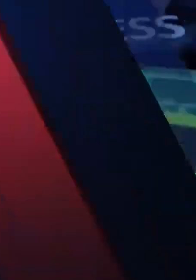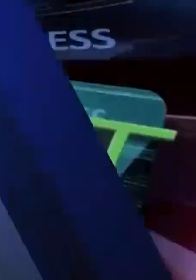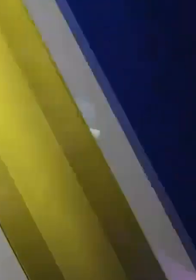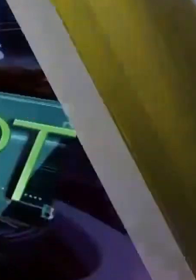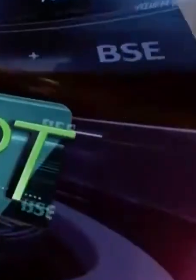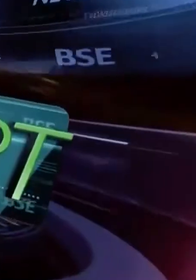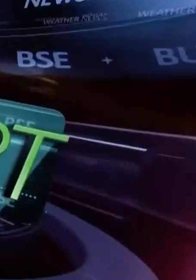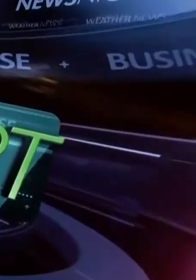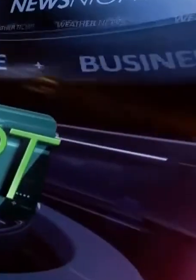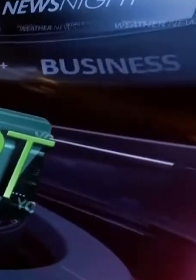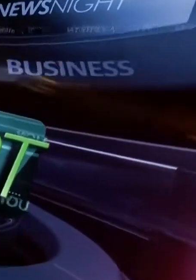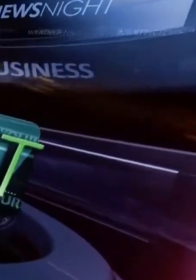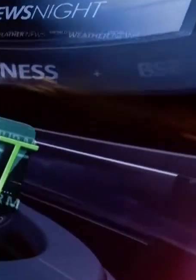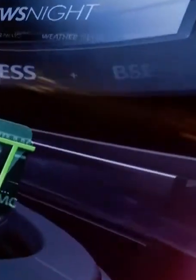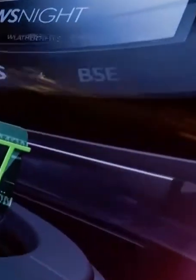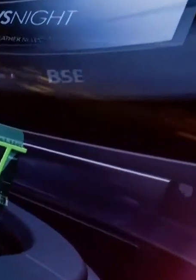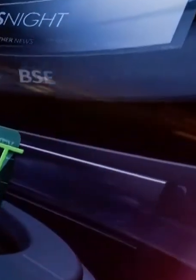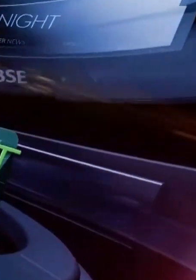lifeline.